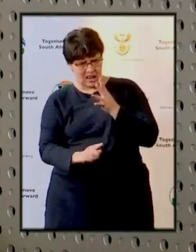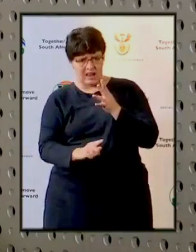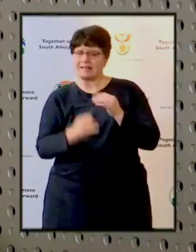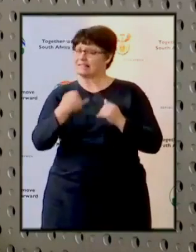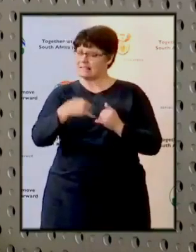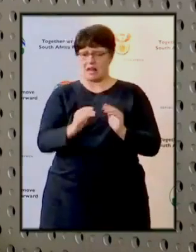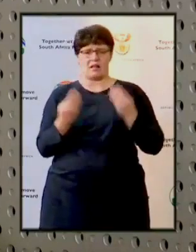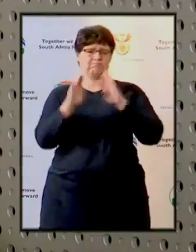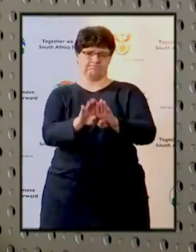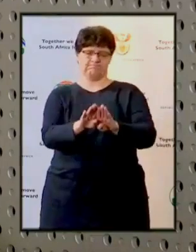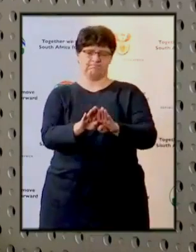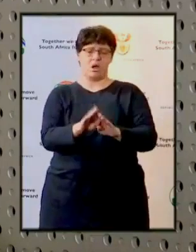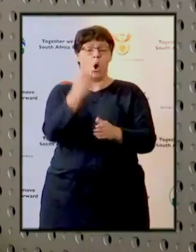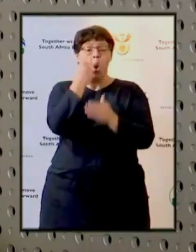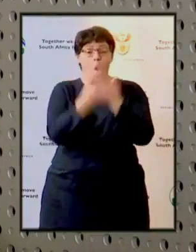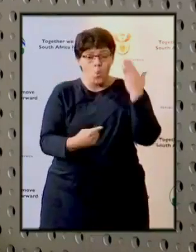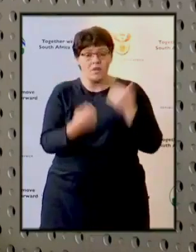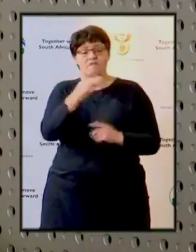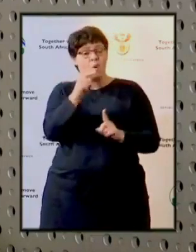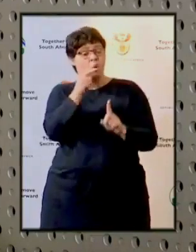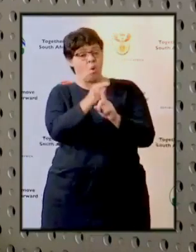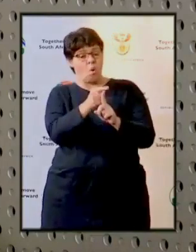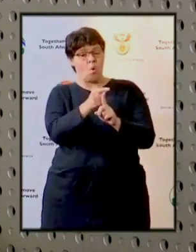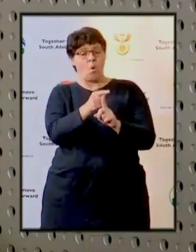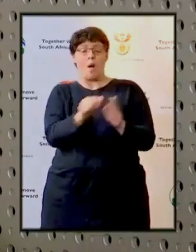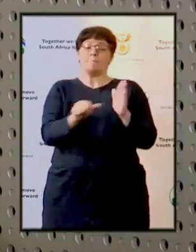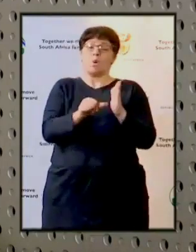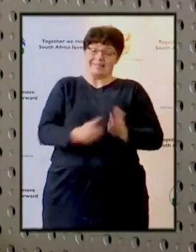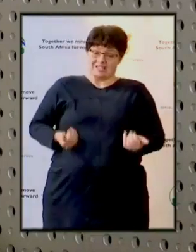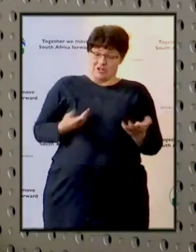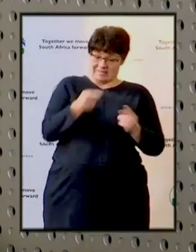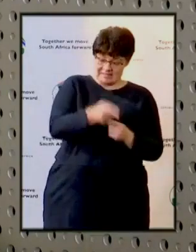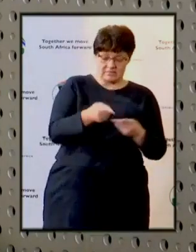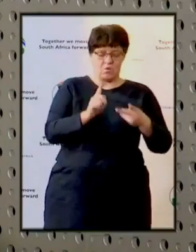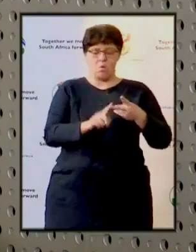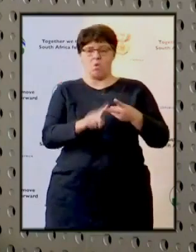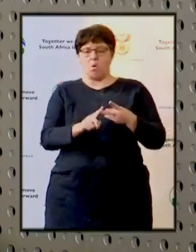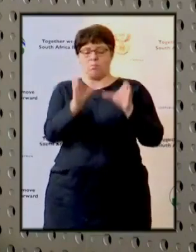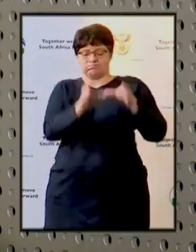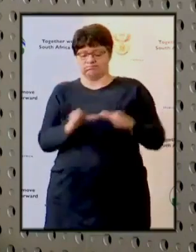allowed except for quarantine or for essential services for now.